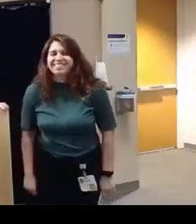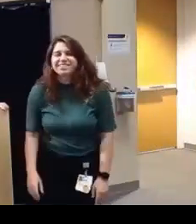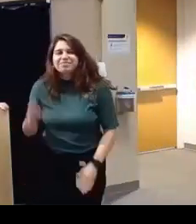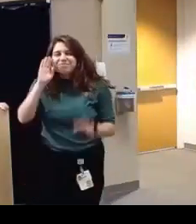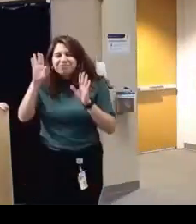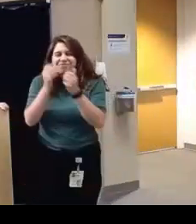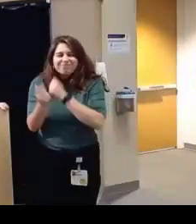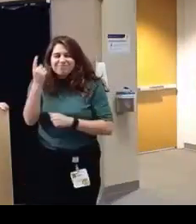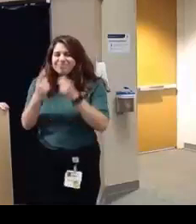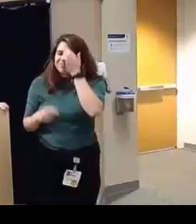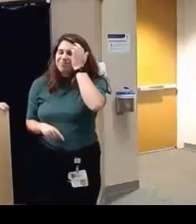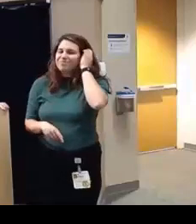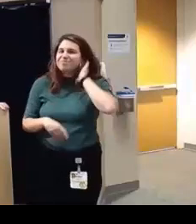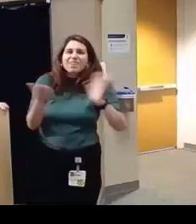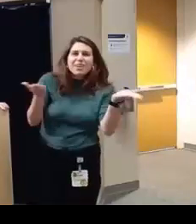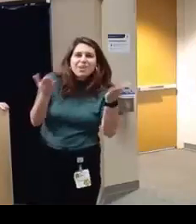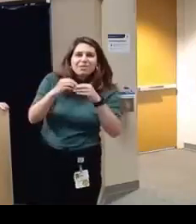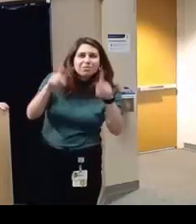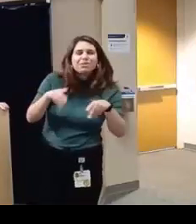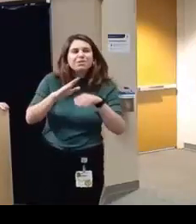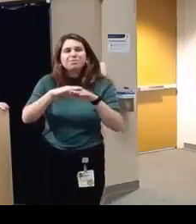in the auditorium and on Zoom.